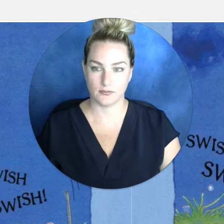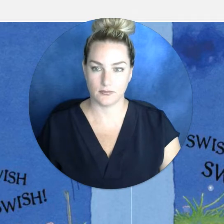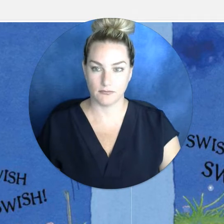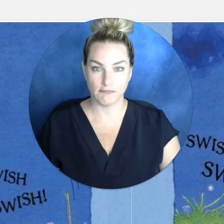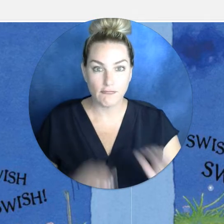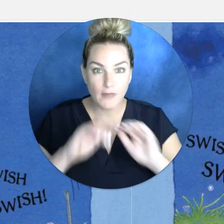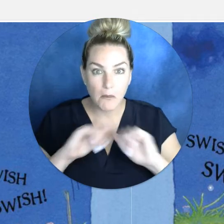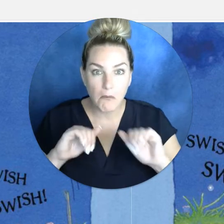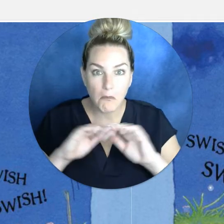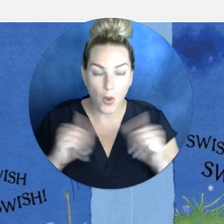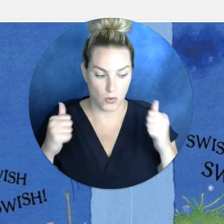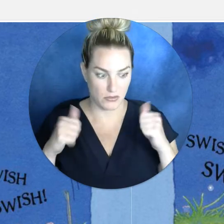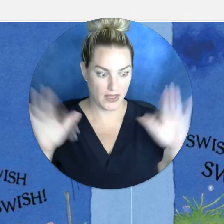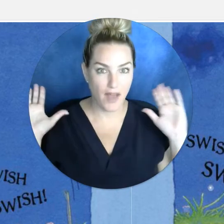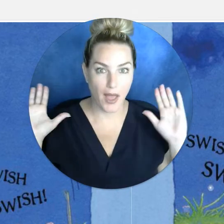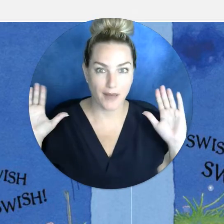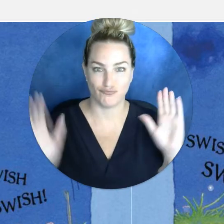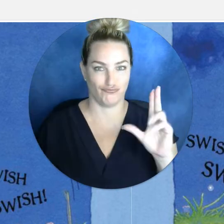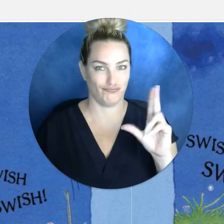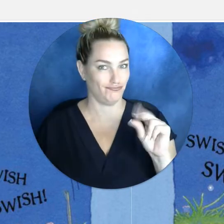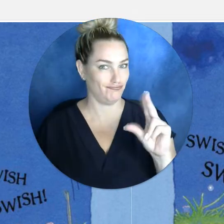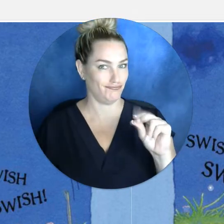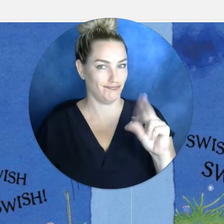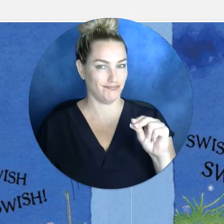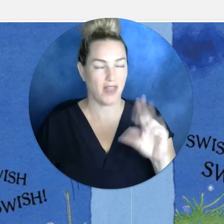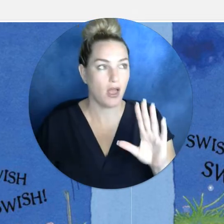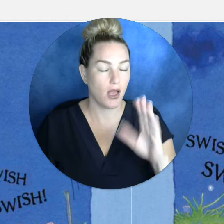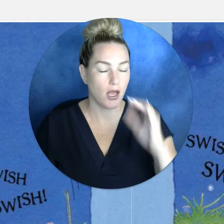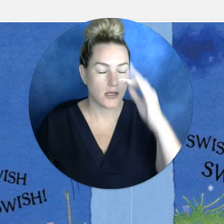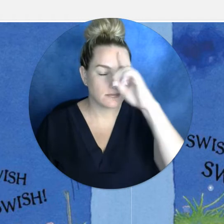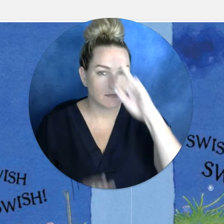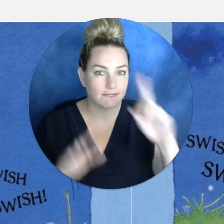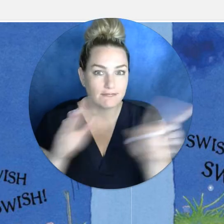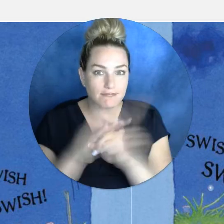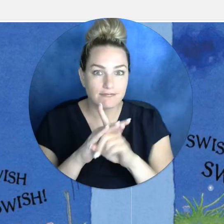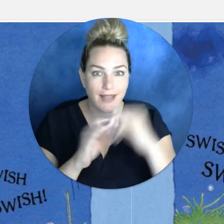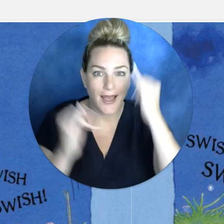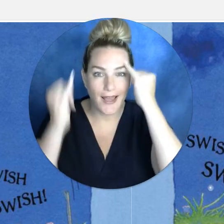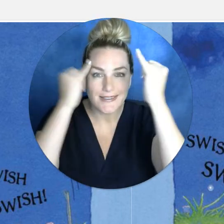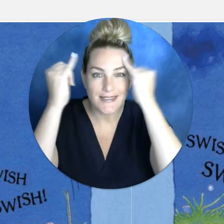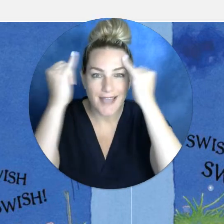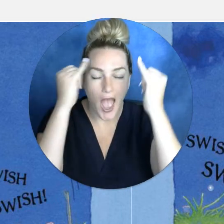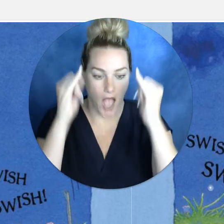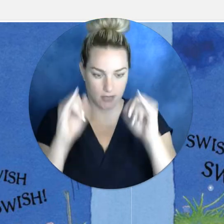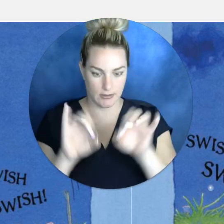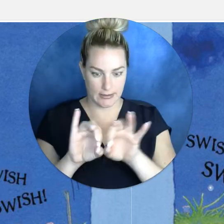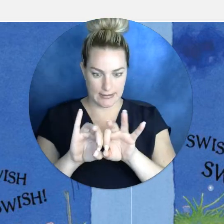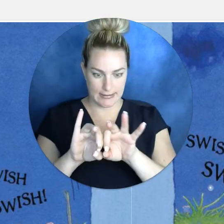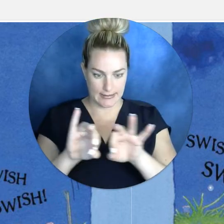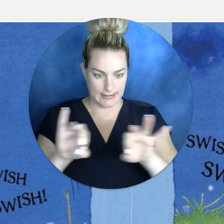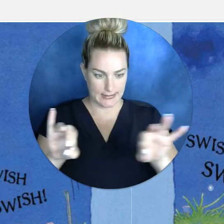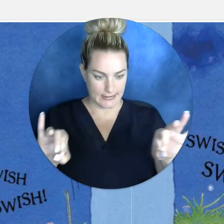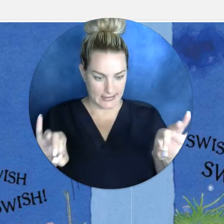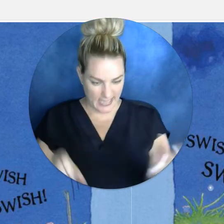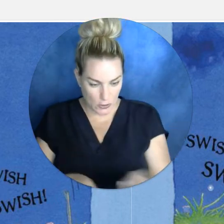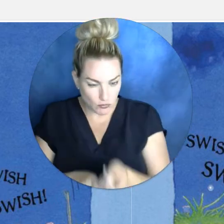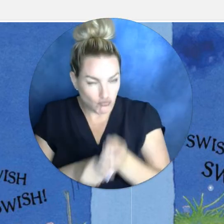But Mole would not give up. "I know," he thought. "I'll get a stick and poke it